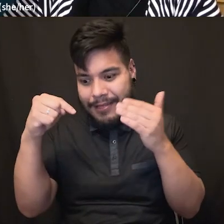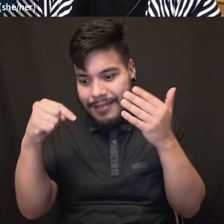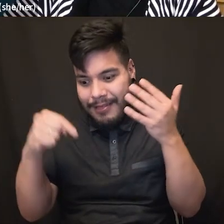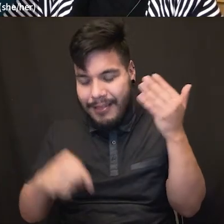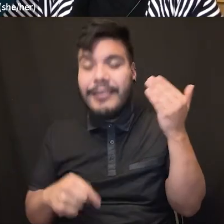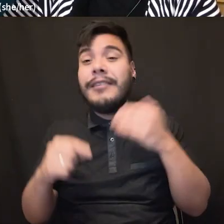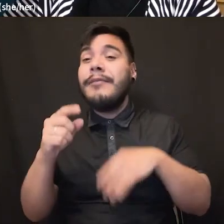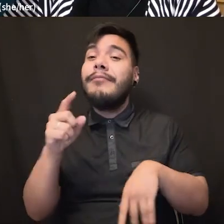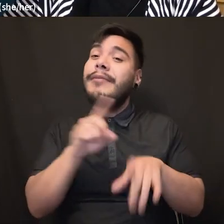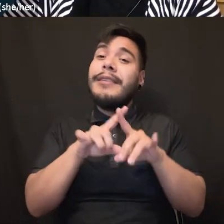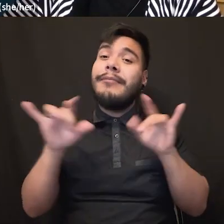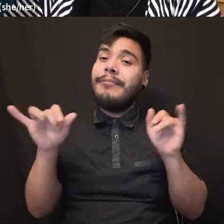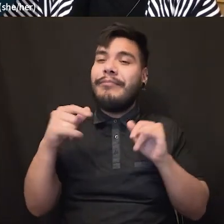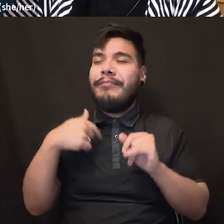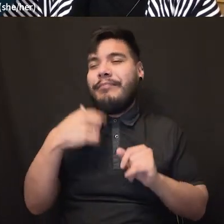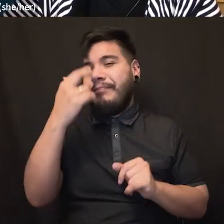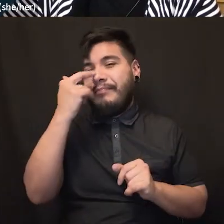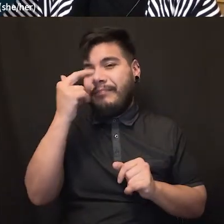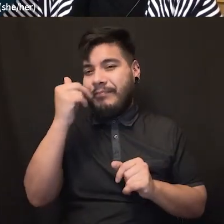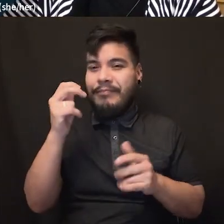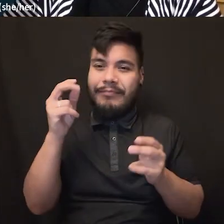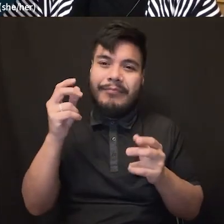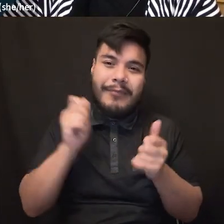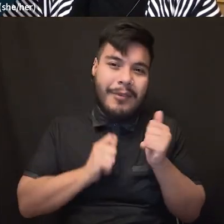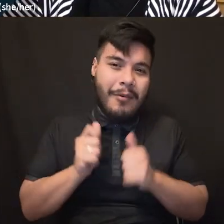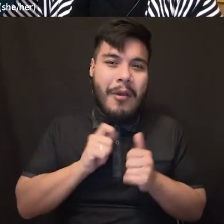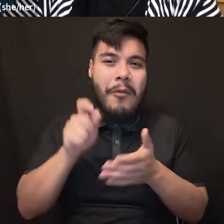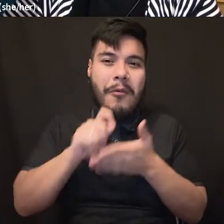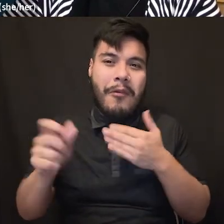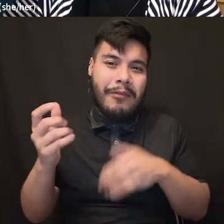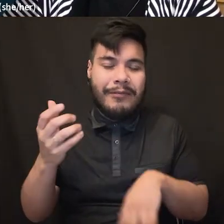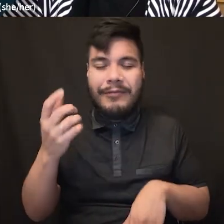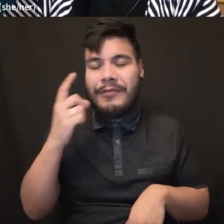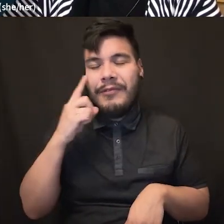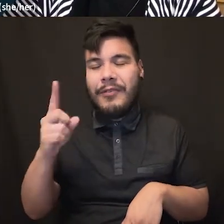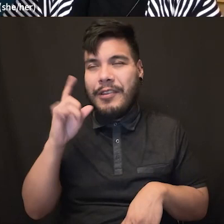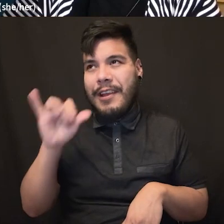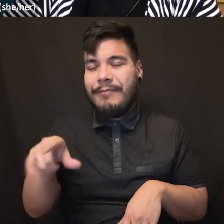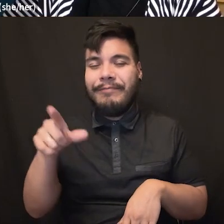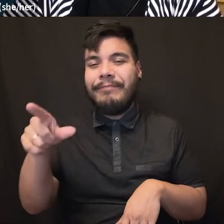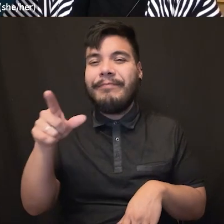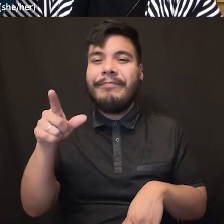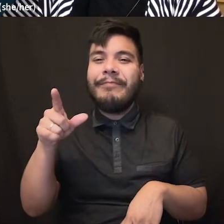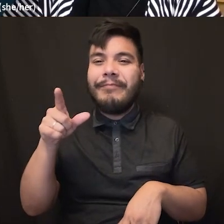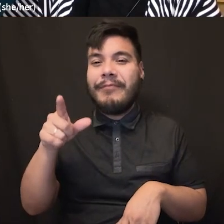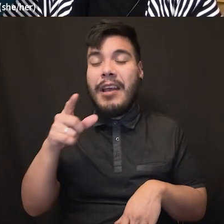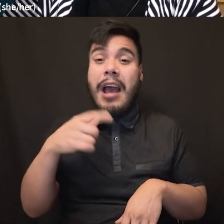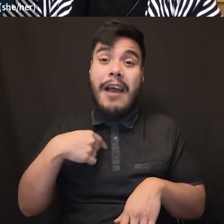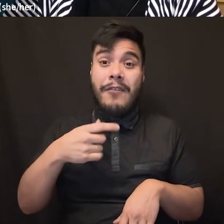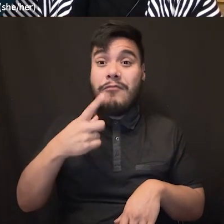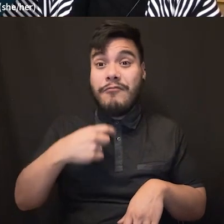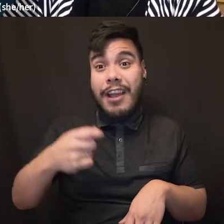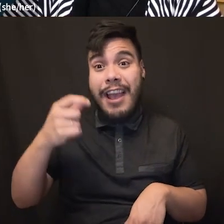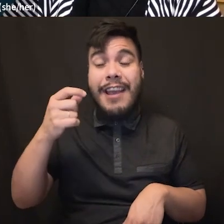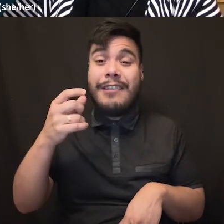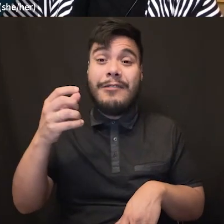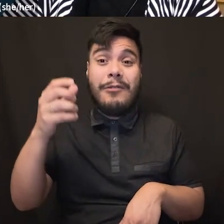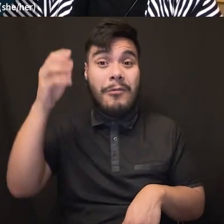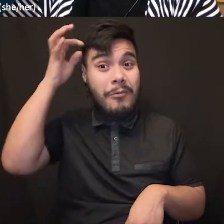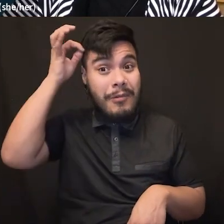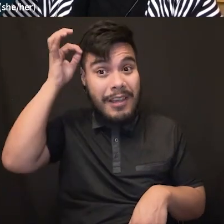it's also just a funny show I created for Edinburgh Fringe last year. You get to see me in a red wig and a Black Widow